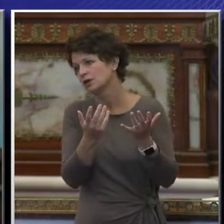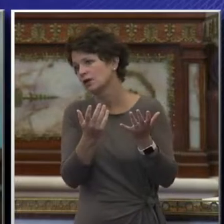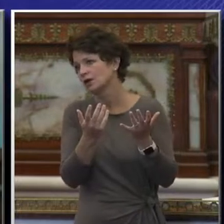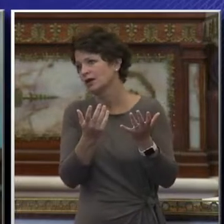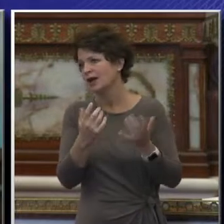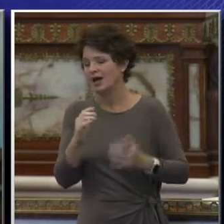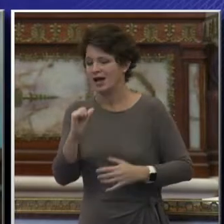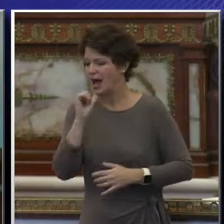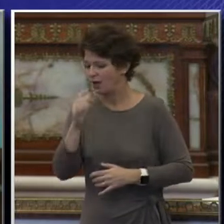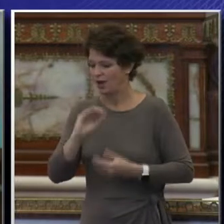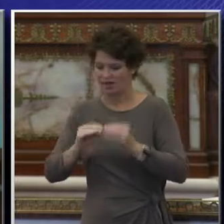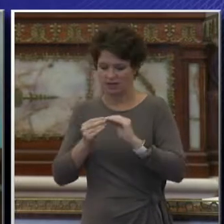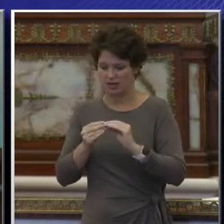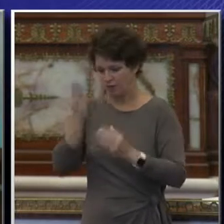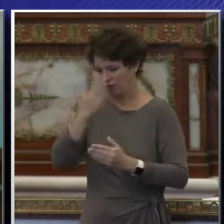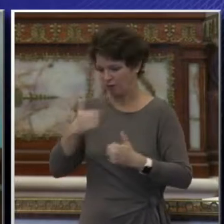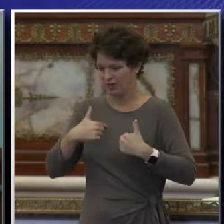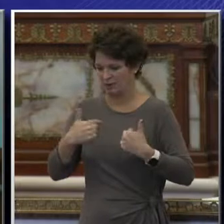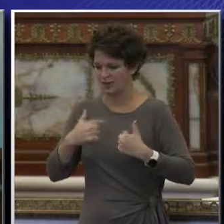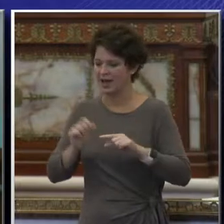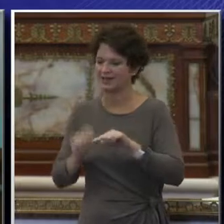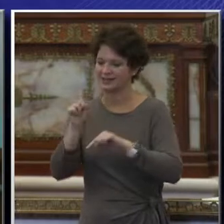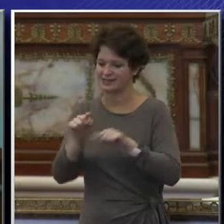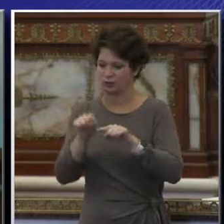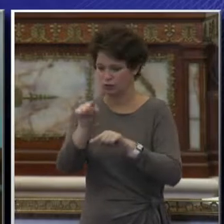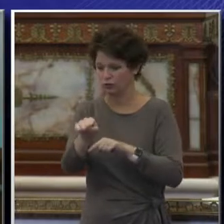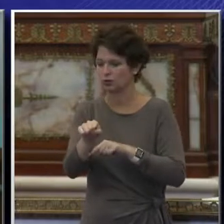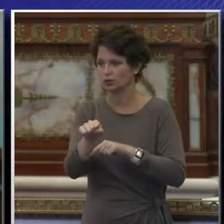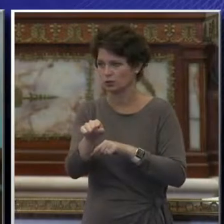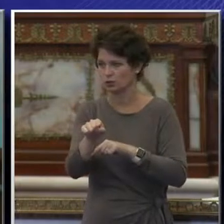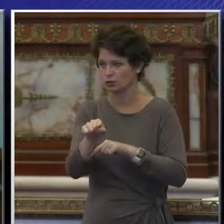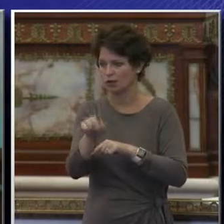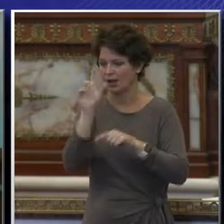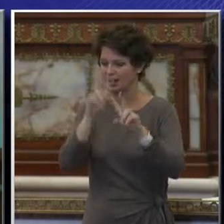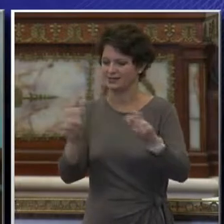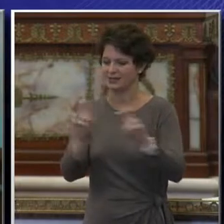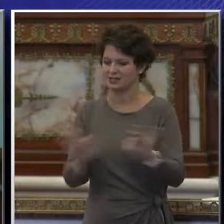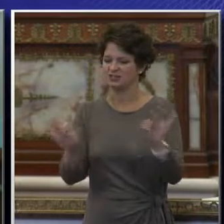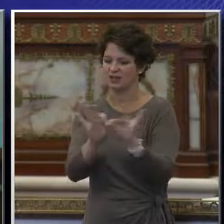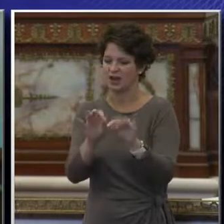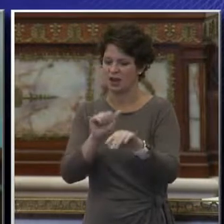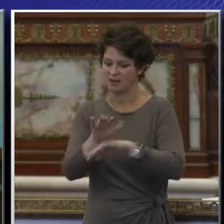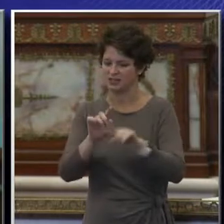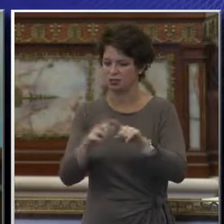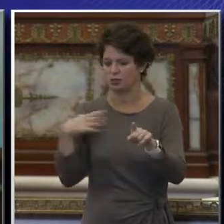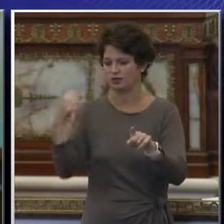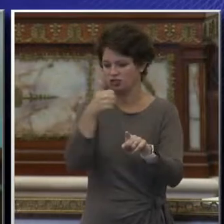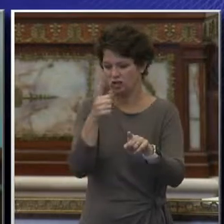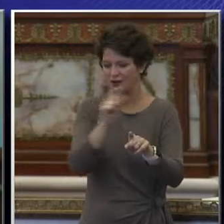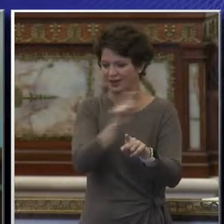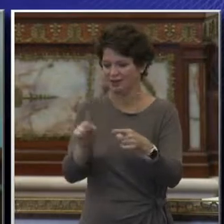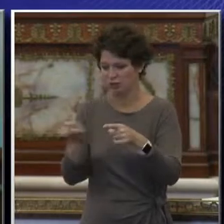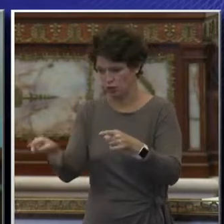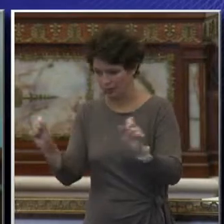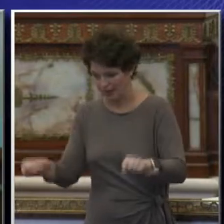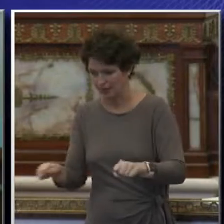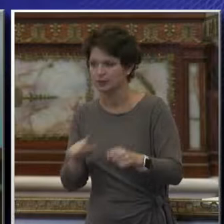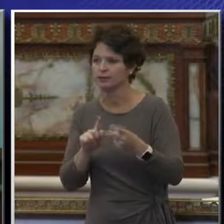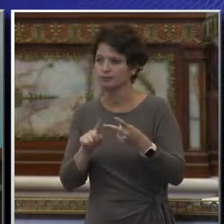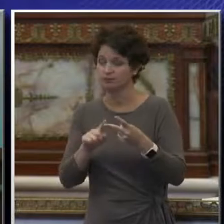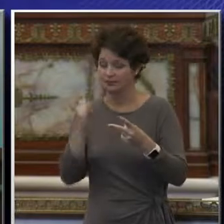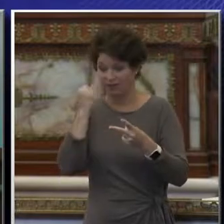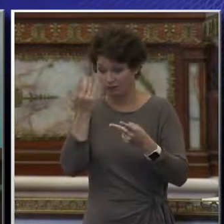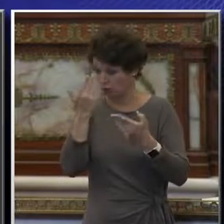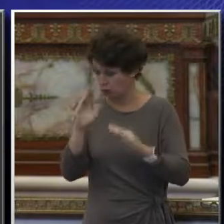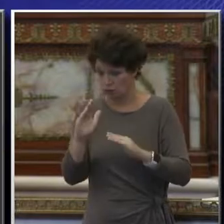I don't have that off the top of my head. I can get you, though, the assessed value. I will get that to the chair. And if you don't